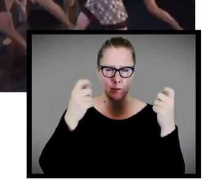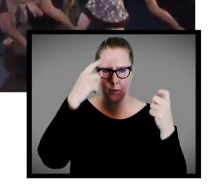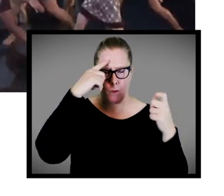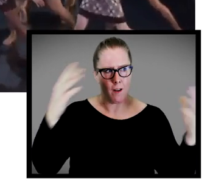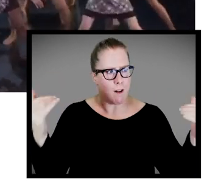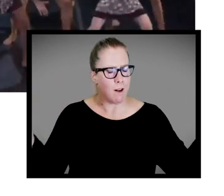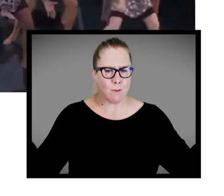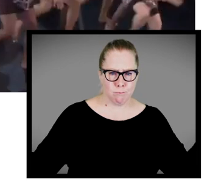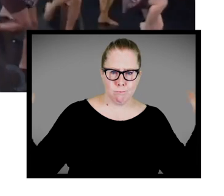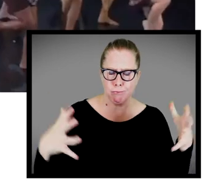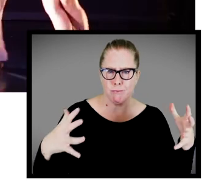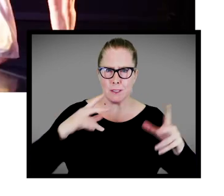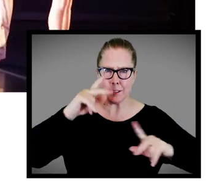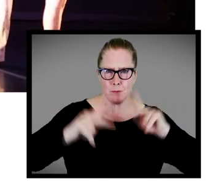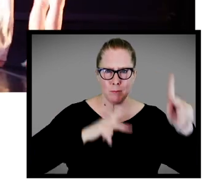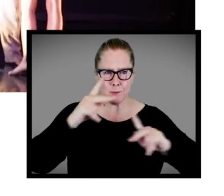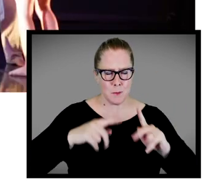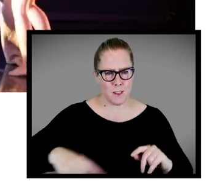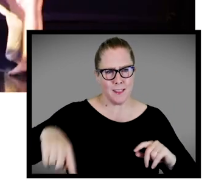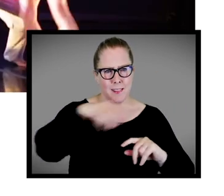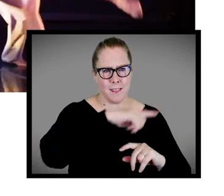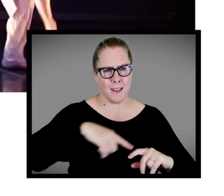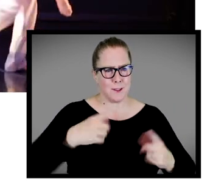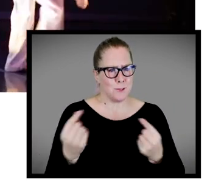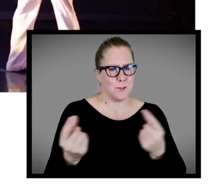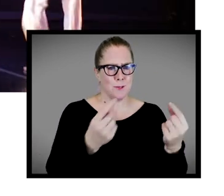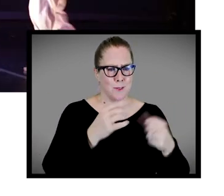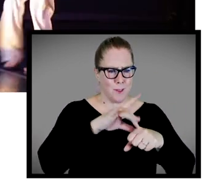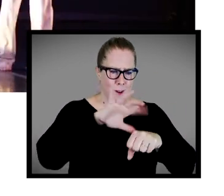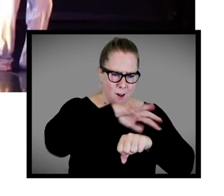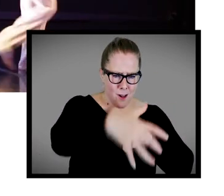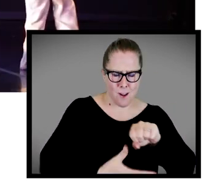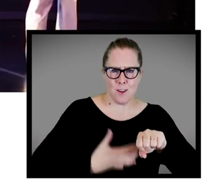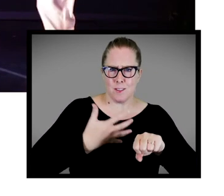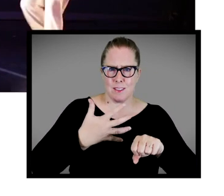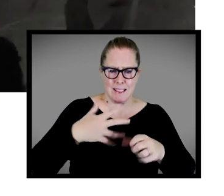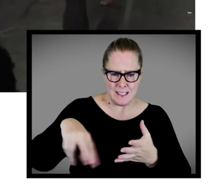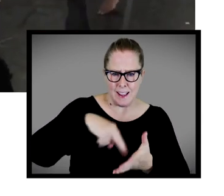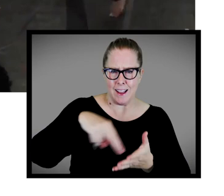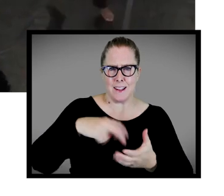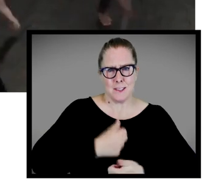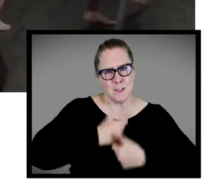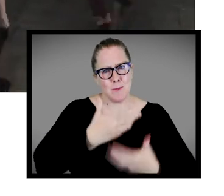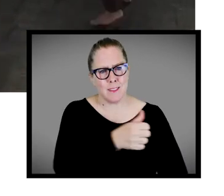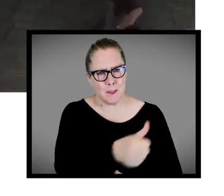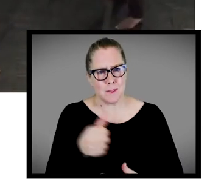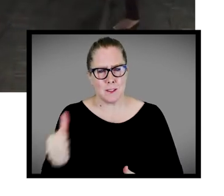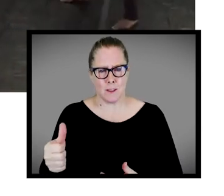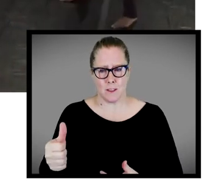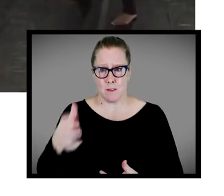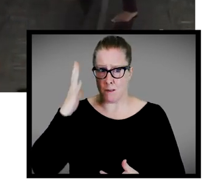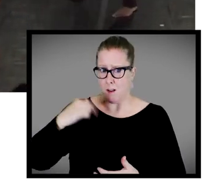learned, to create a space where people around the world can dance and express themselves and